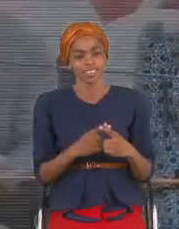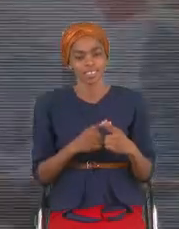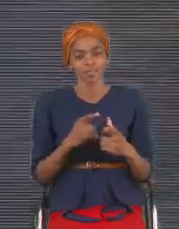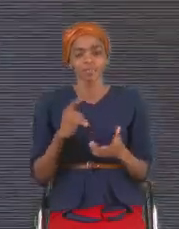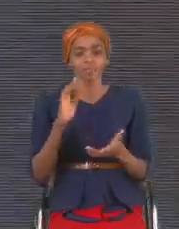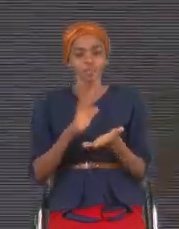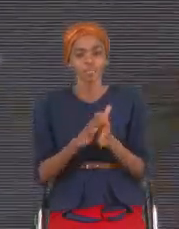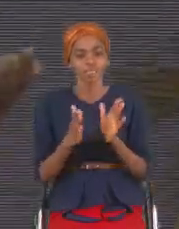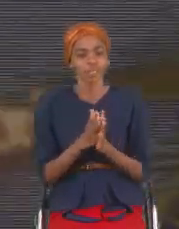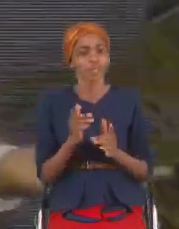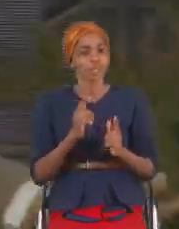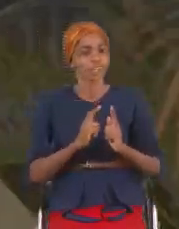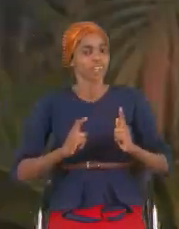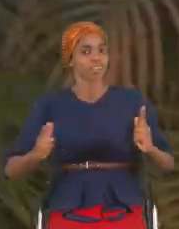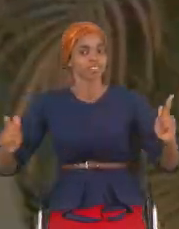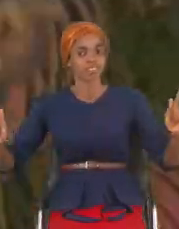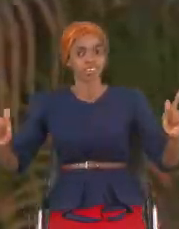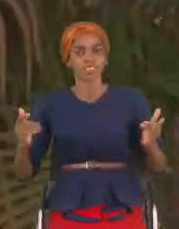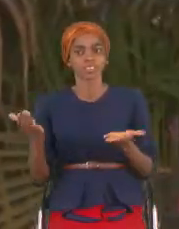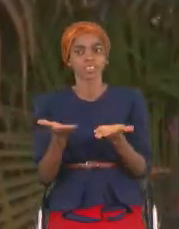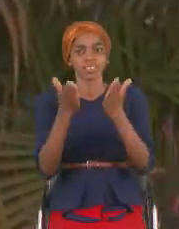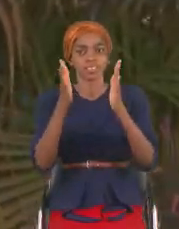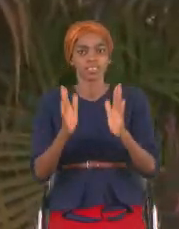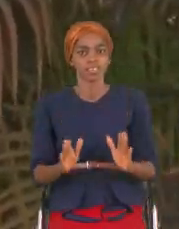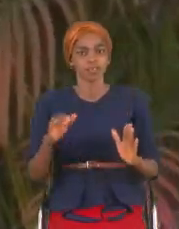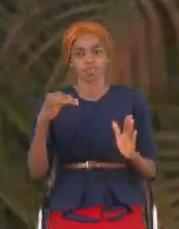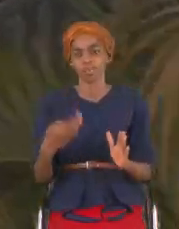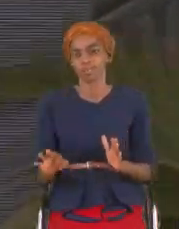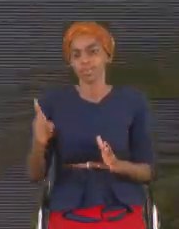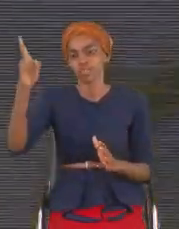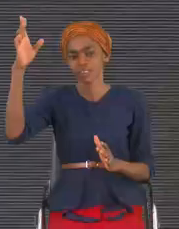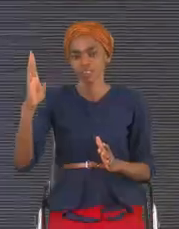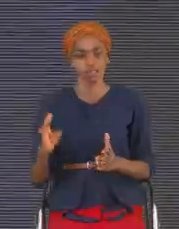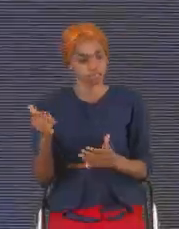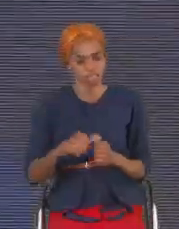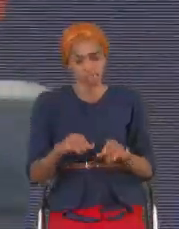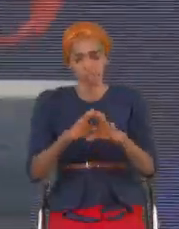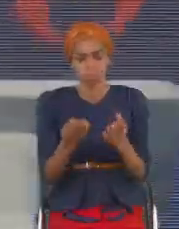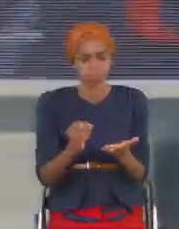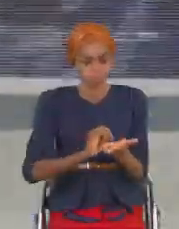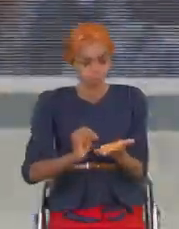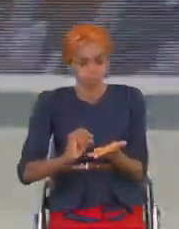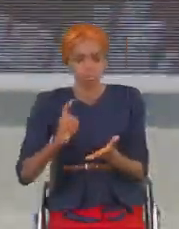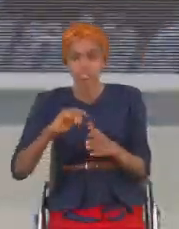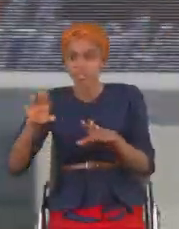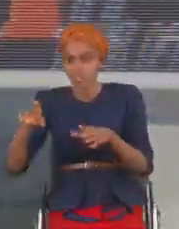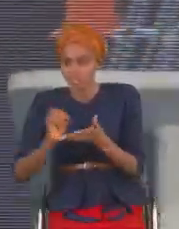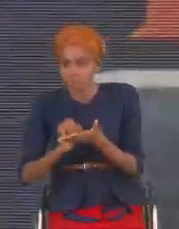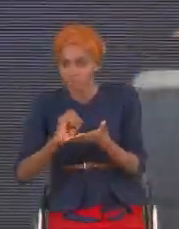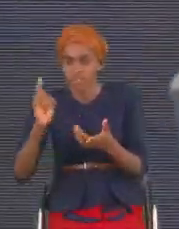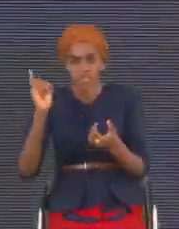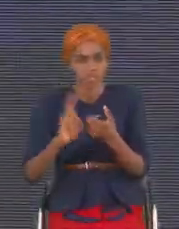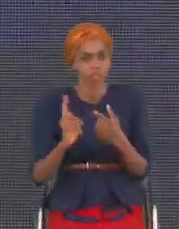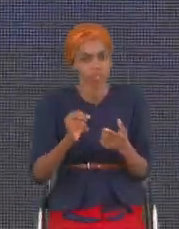an incredible servant of God. And every epistle that he wrote, he'll write to the people,